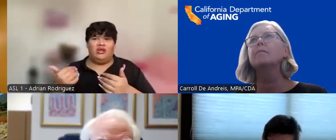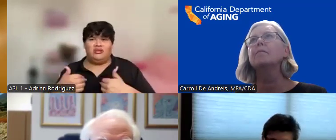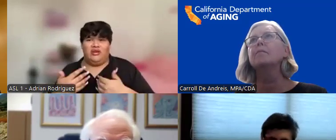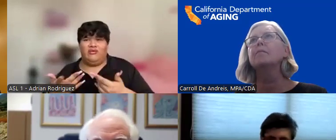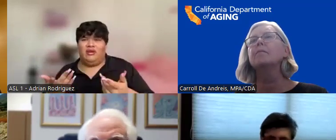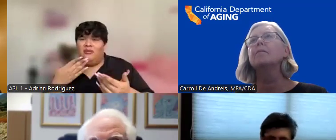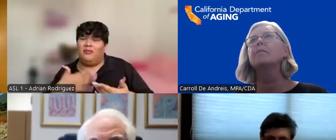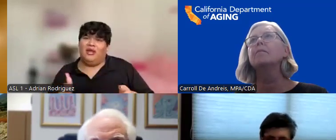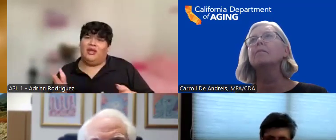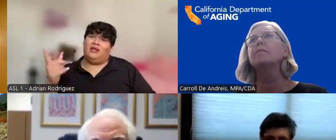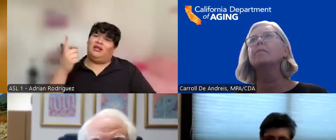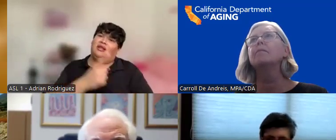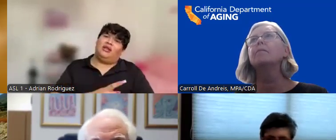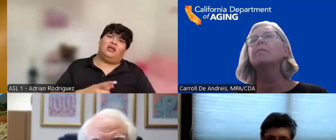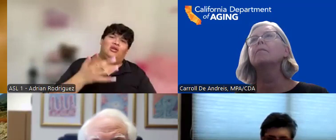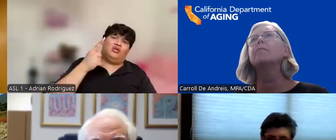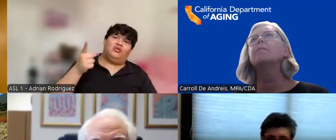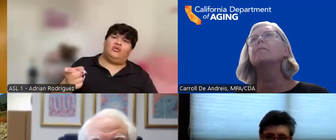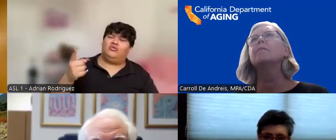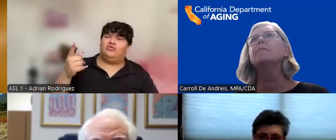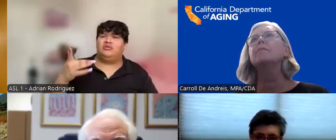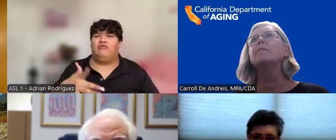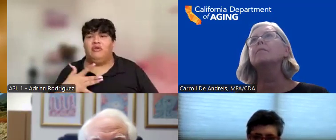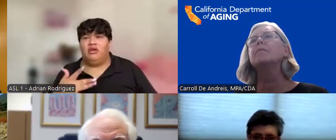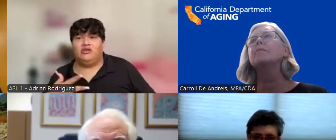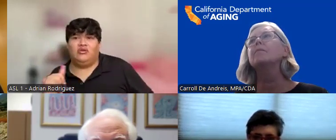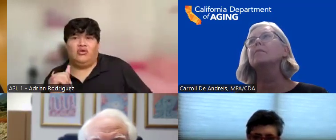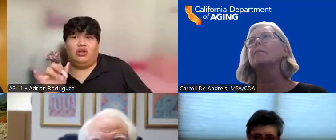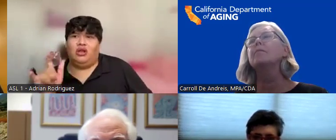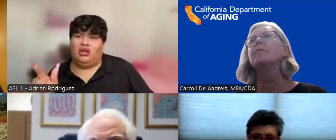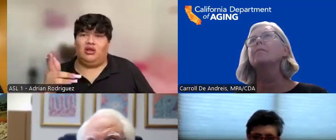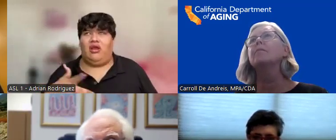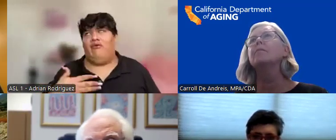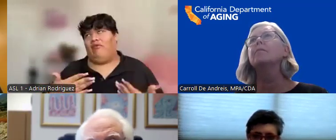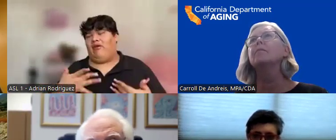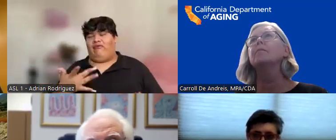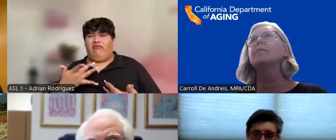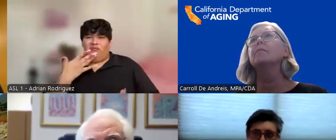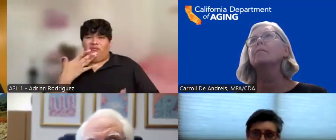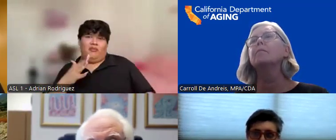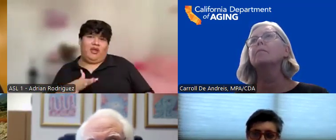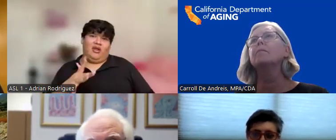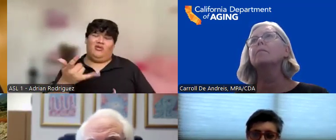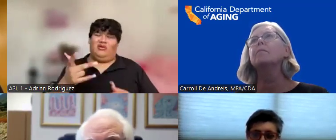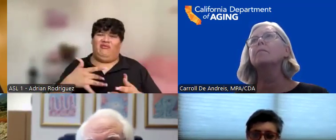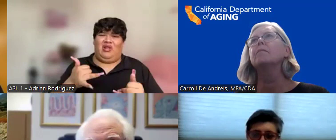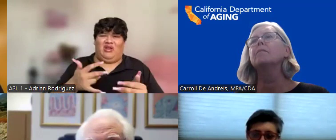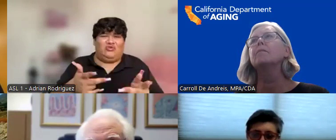bad day? And those symptoms are exacerbated by certain triggers.